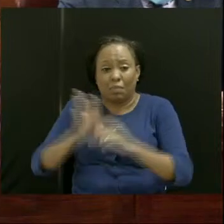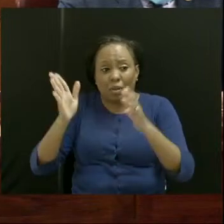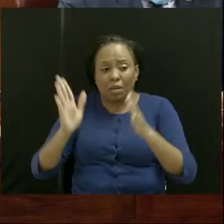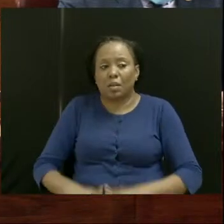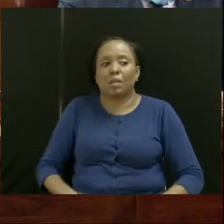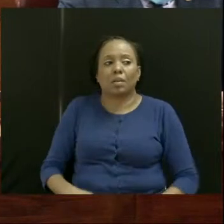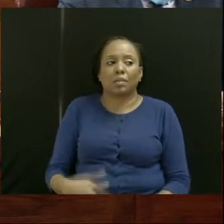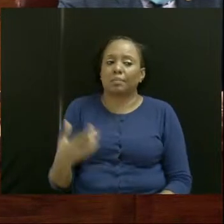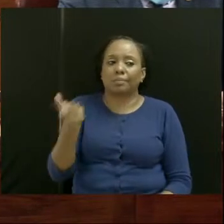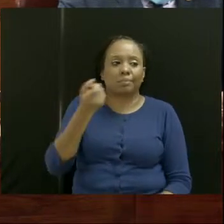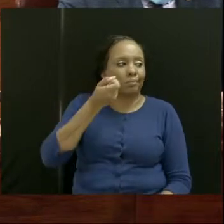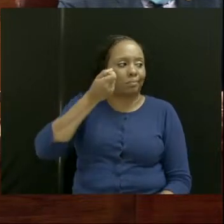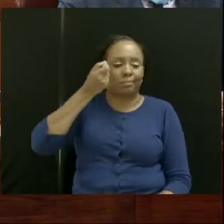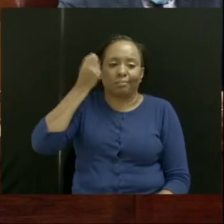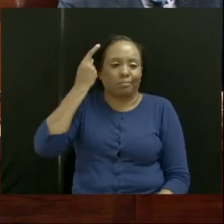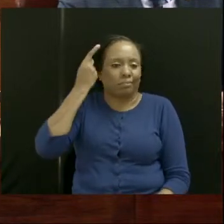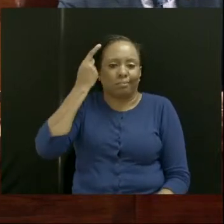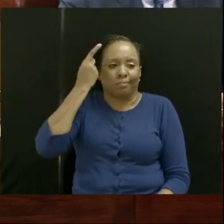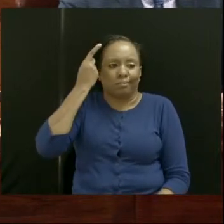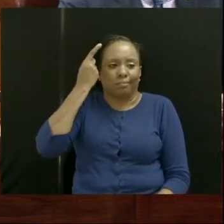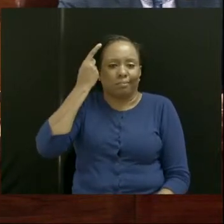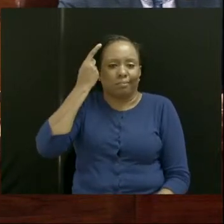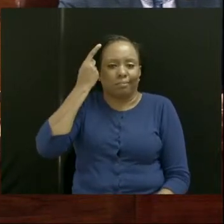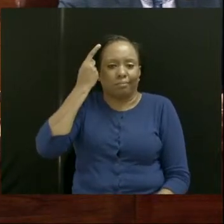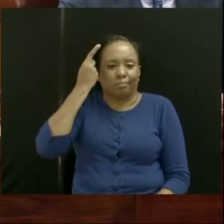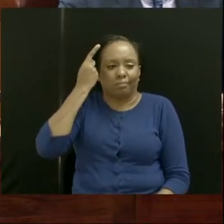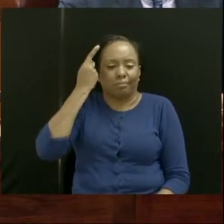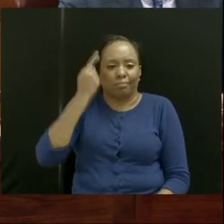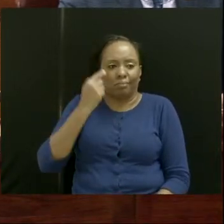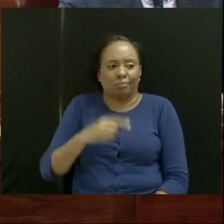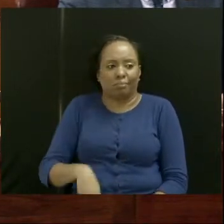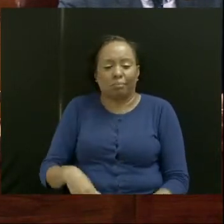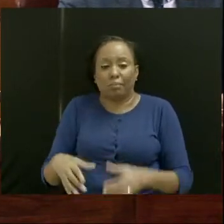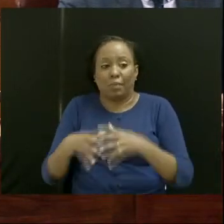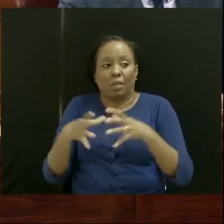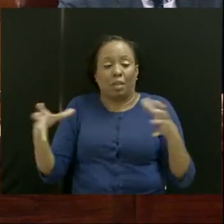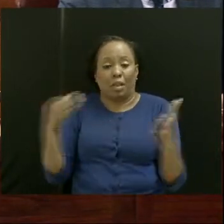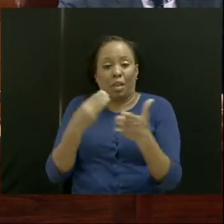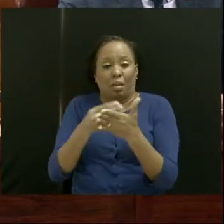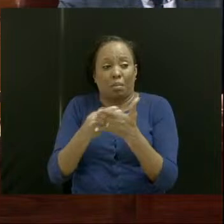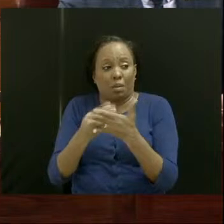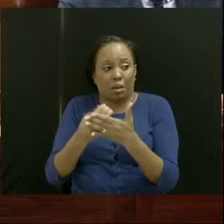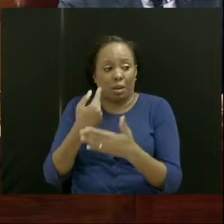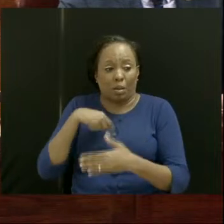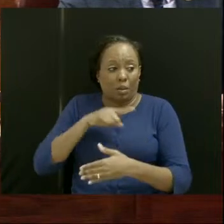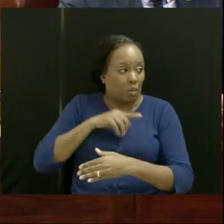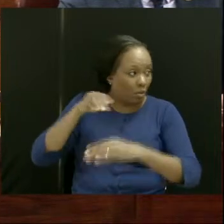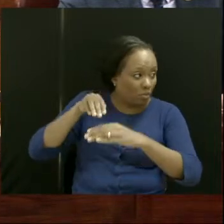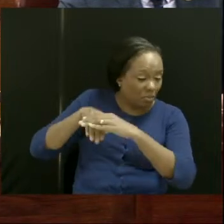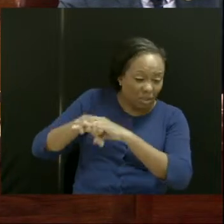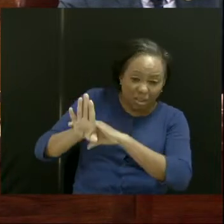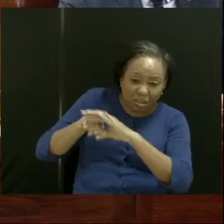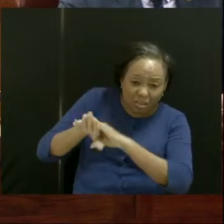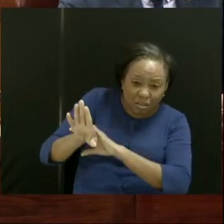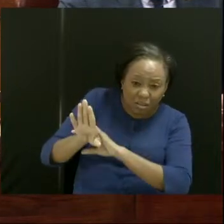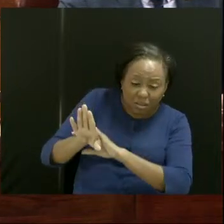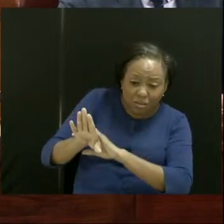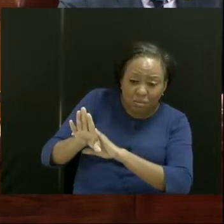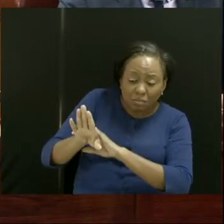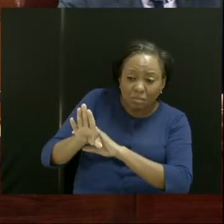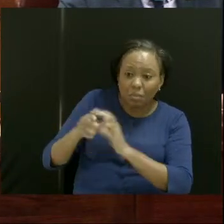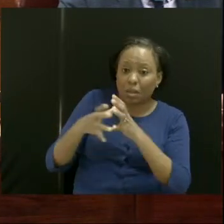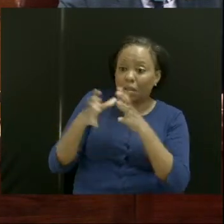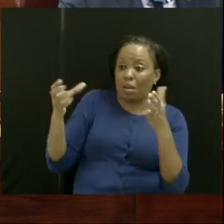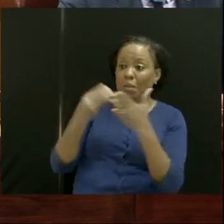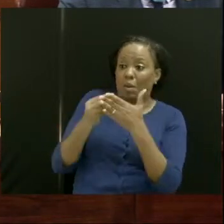not understand that a lot of the money that we've been able to access in the last several months,